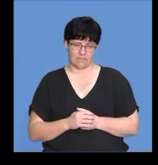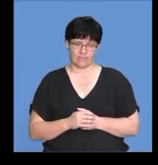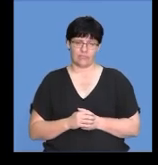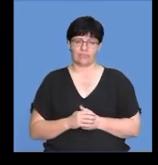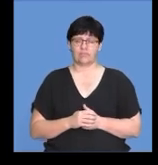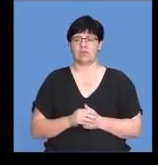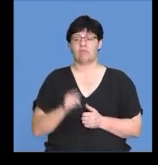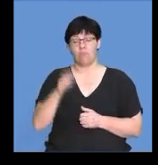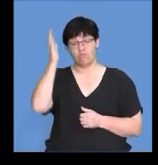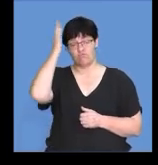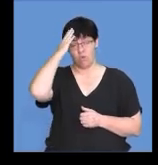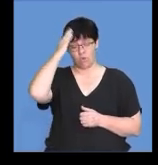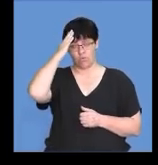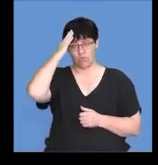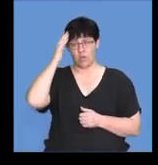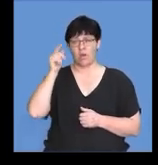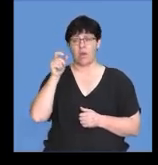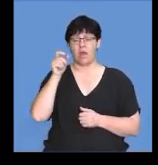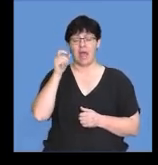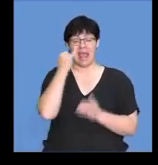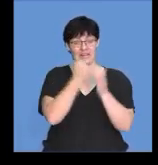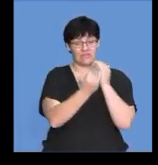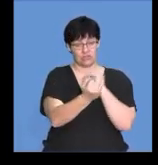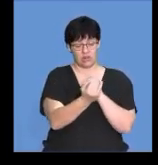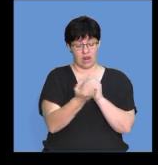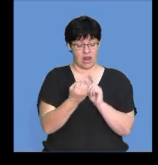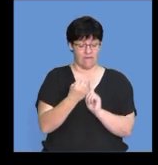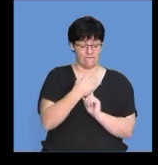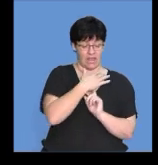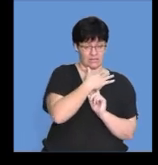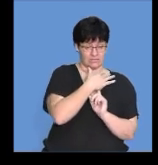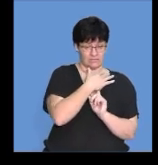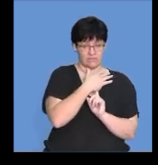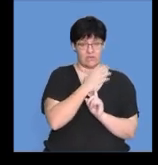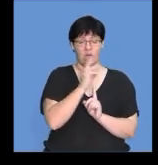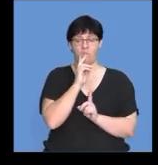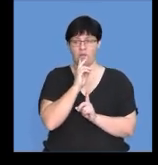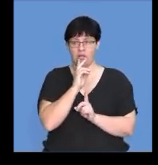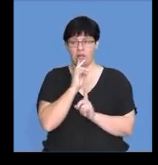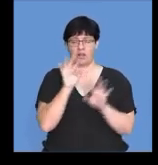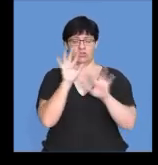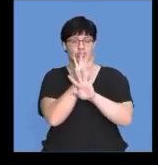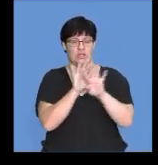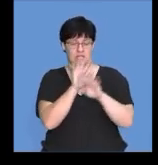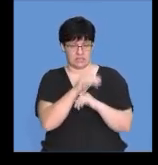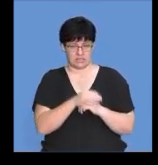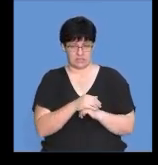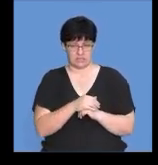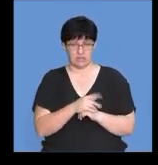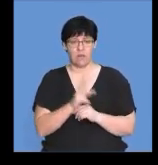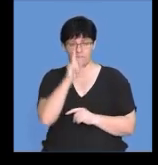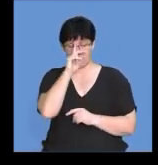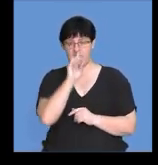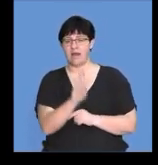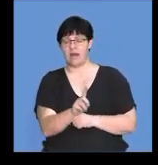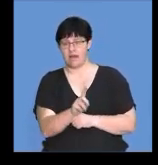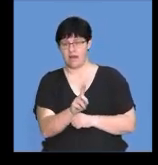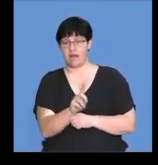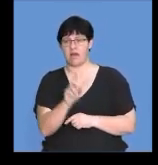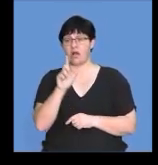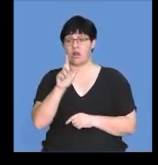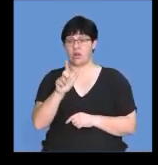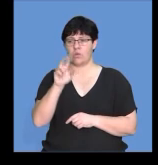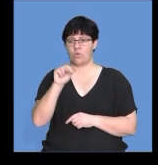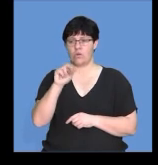that the individuals that are affected will be shaded, we can come to the conclusion that